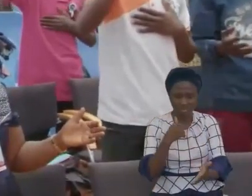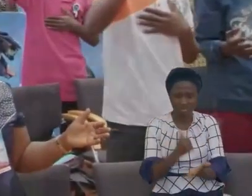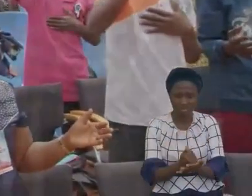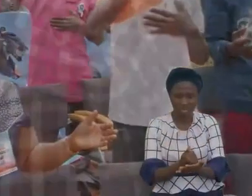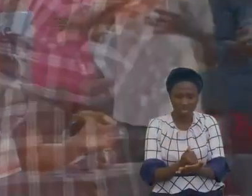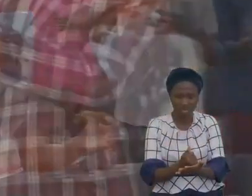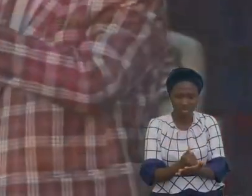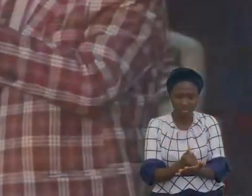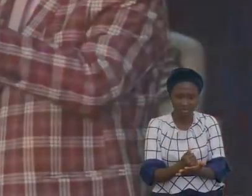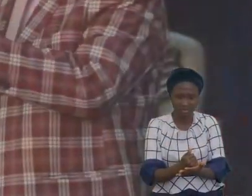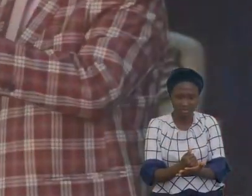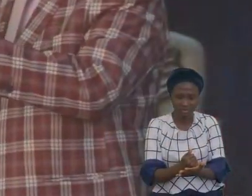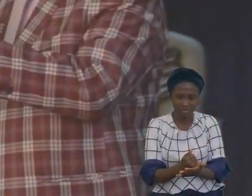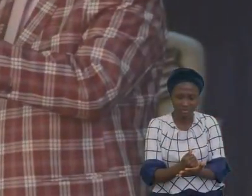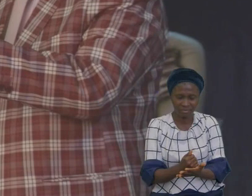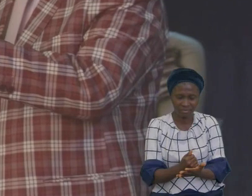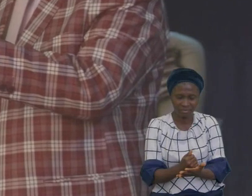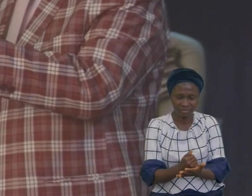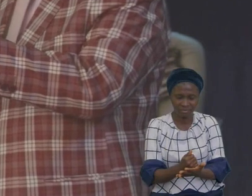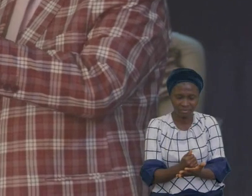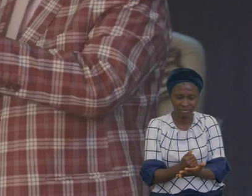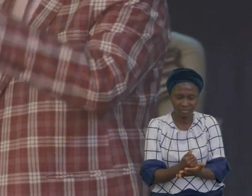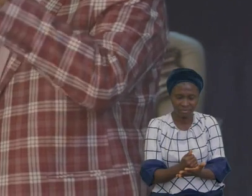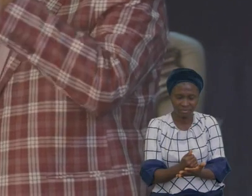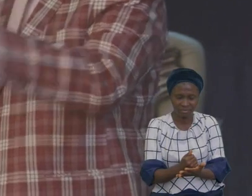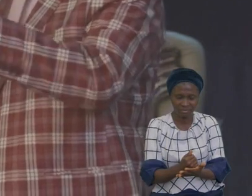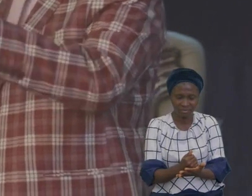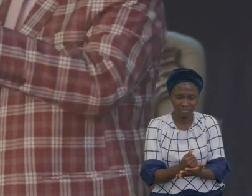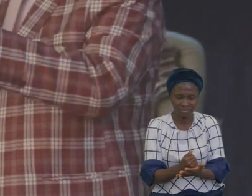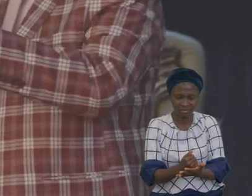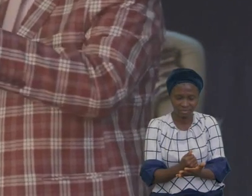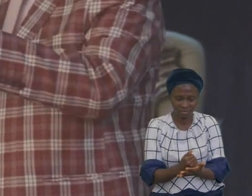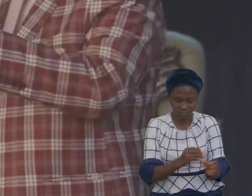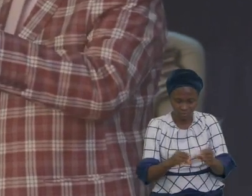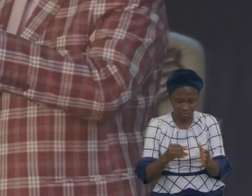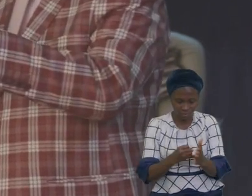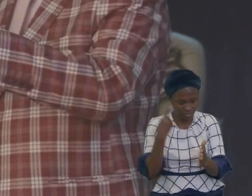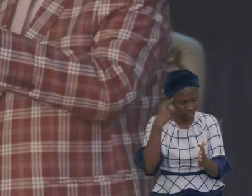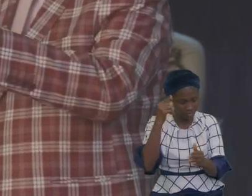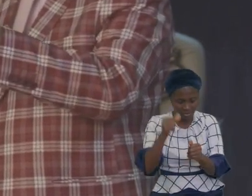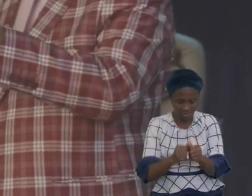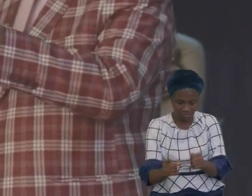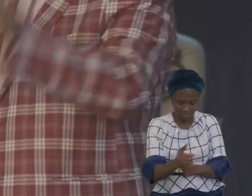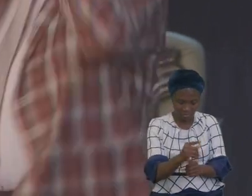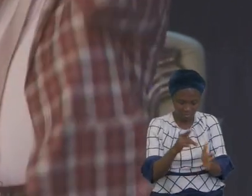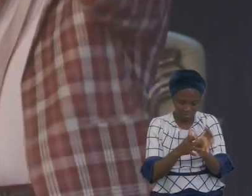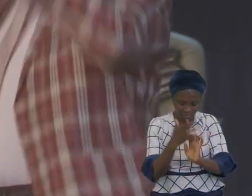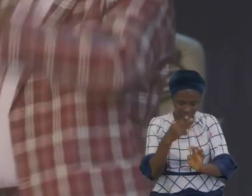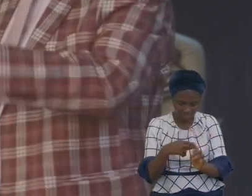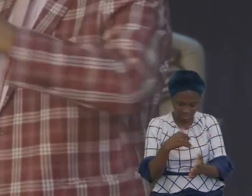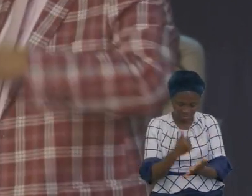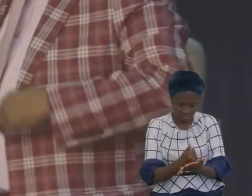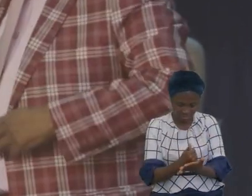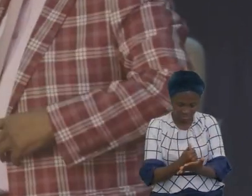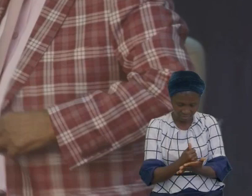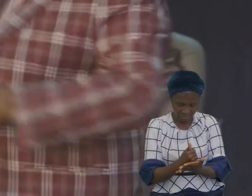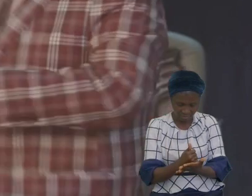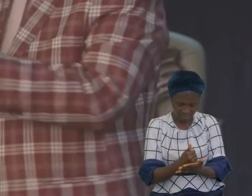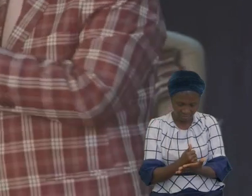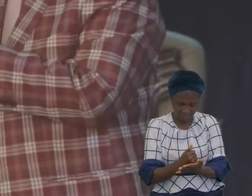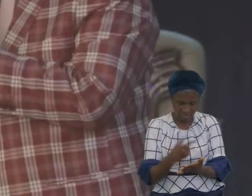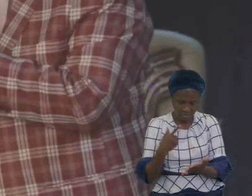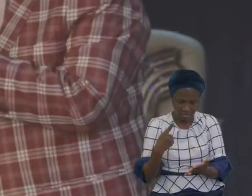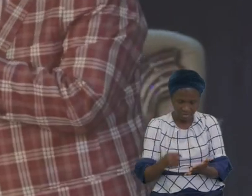Do it for everyone. The youngest amidst us, the oldest among